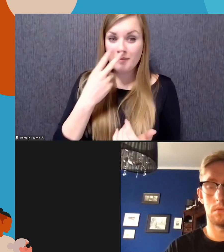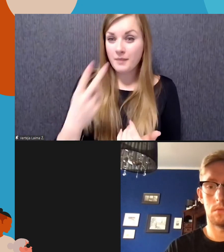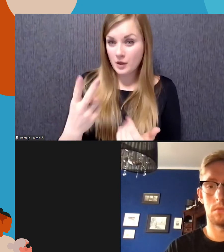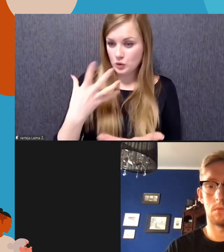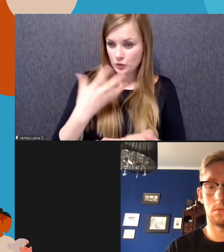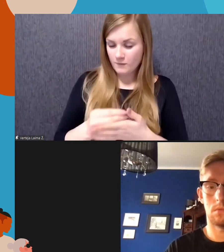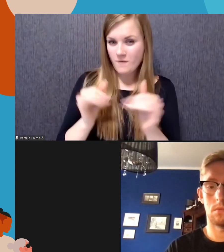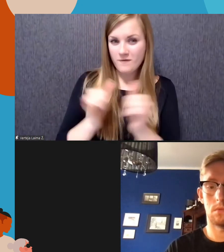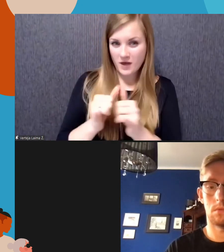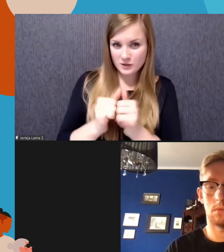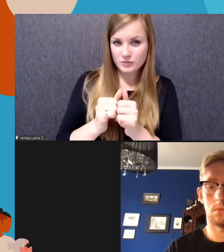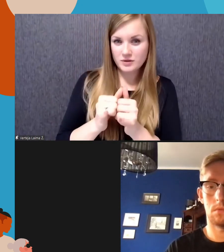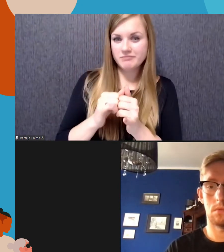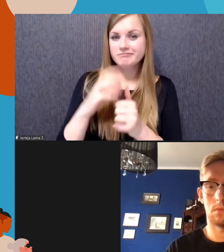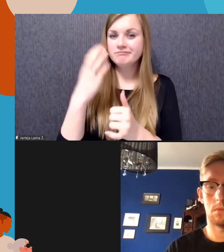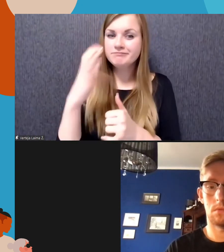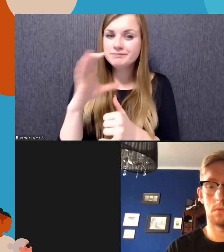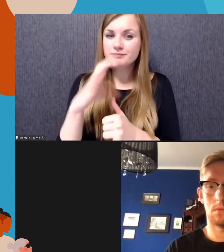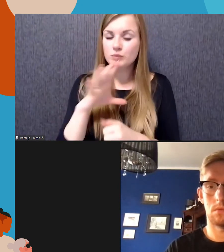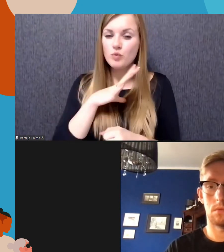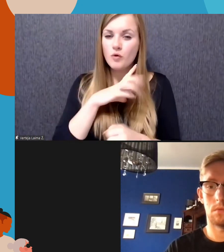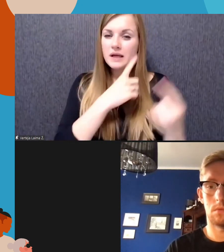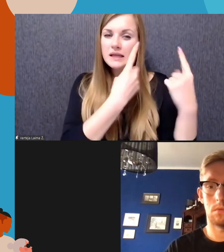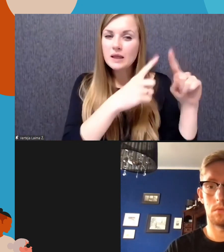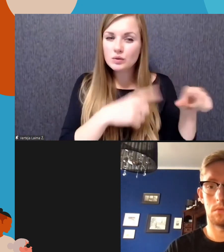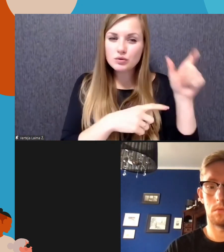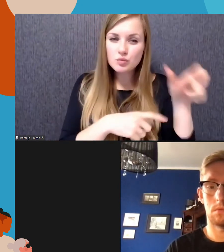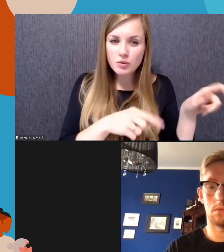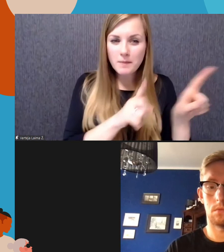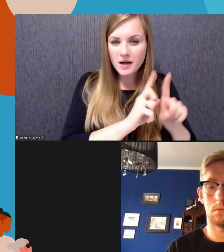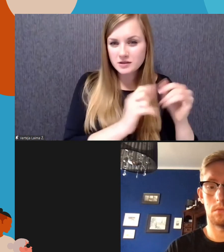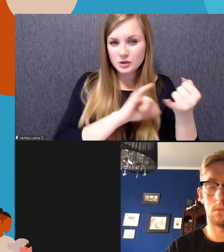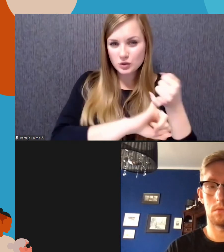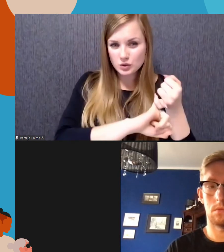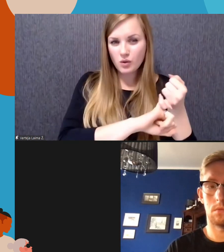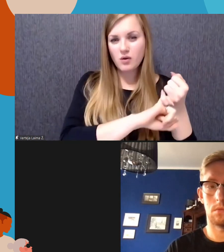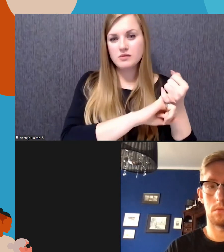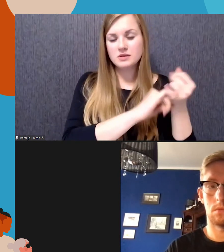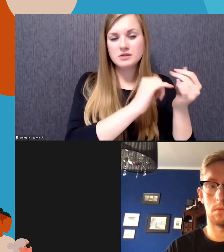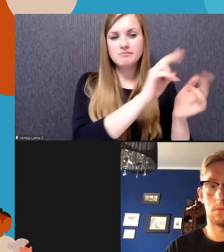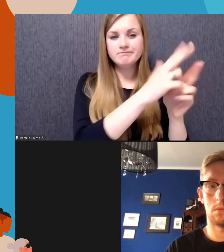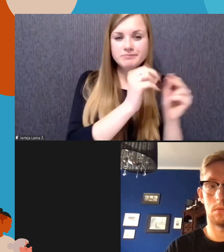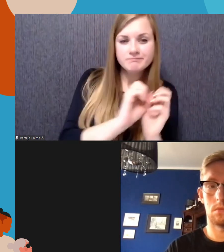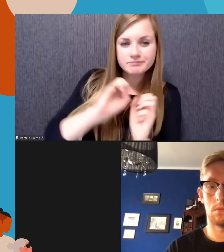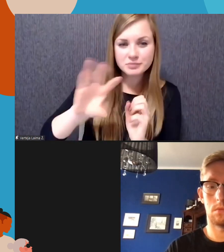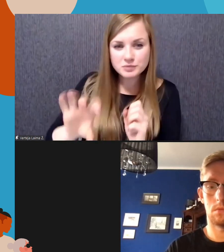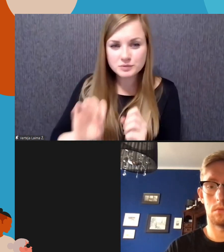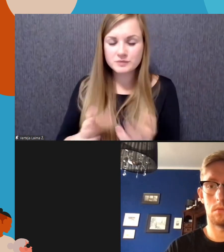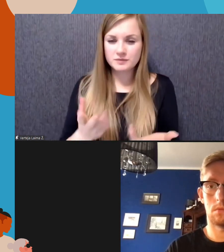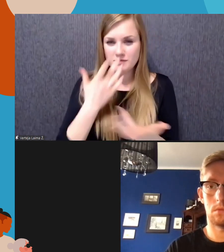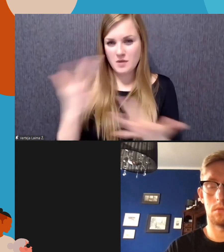the victory. However, the decision is not into effect yet. And in your Facebook,